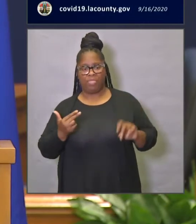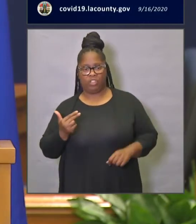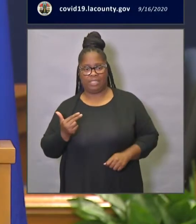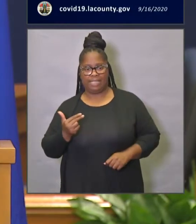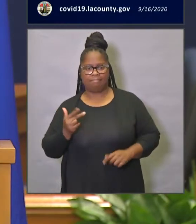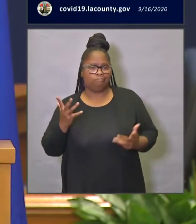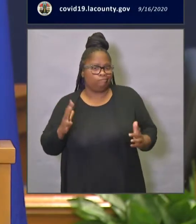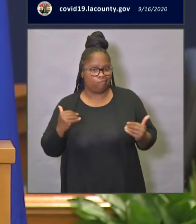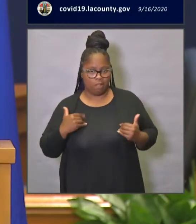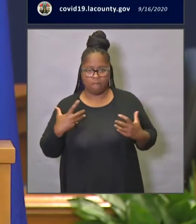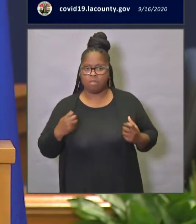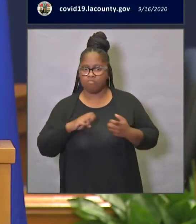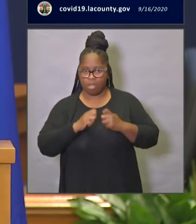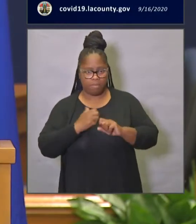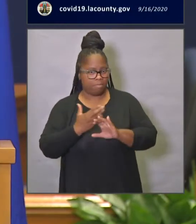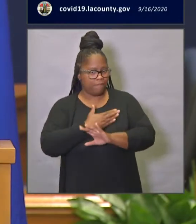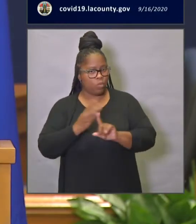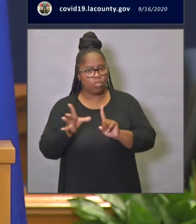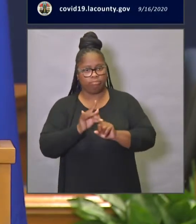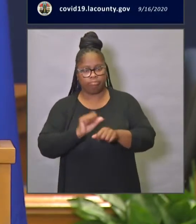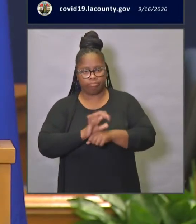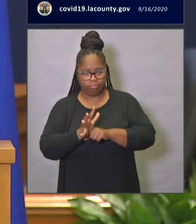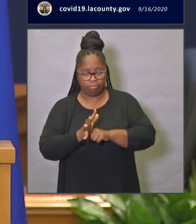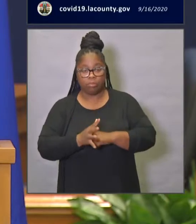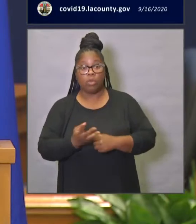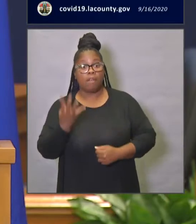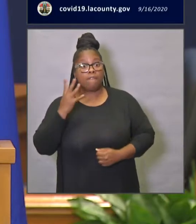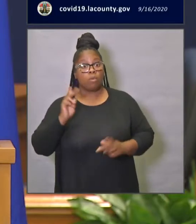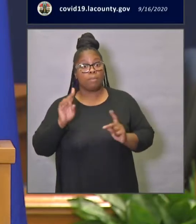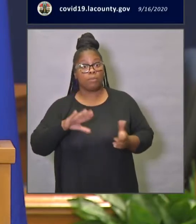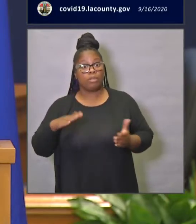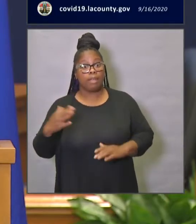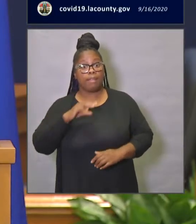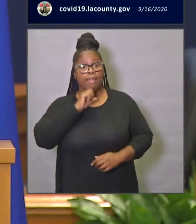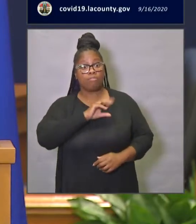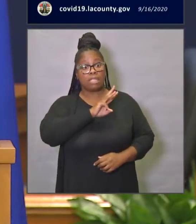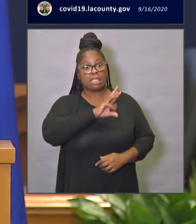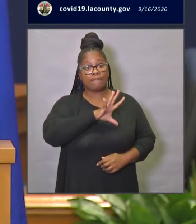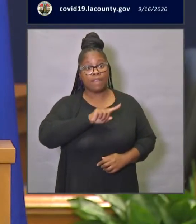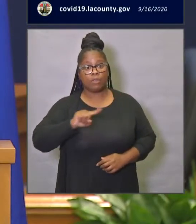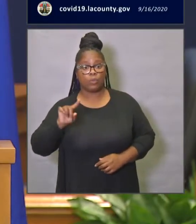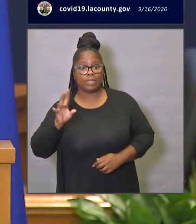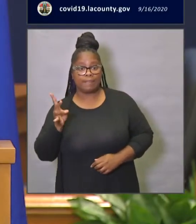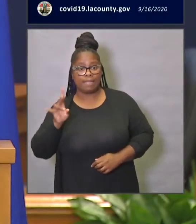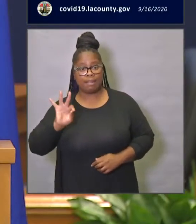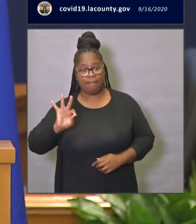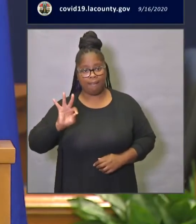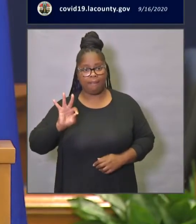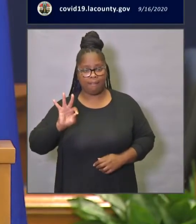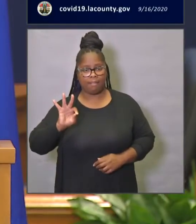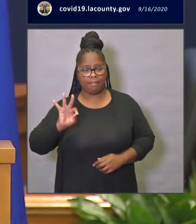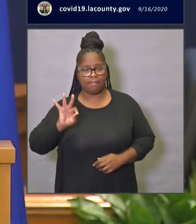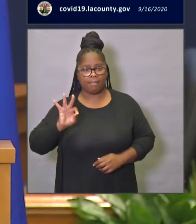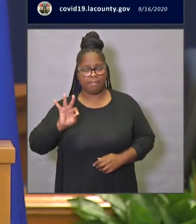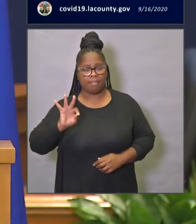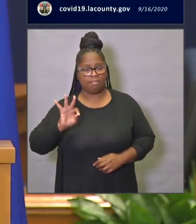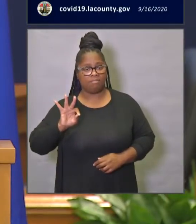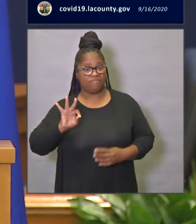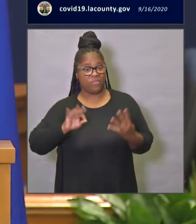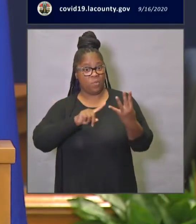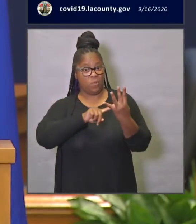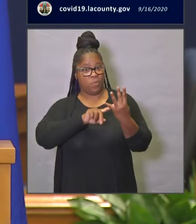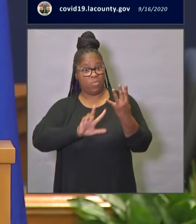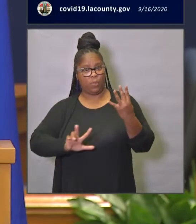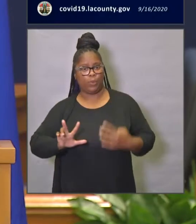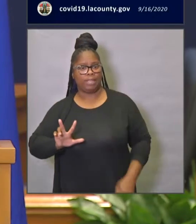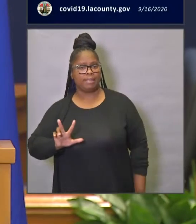underlying health conditions. 4 people who died are between the ages of 65 and 79, and 3 of the people who passed away